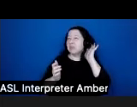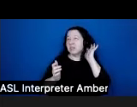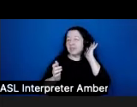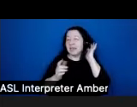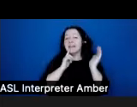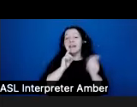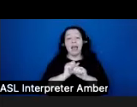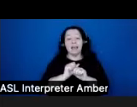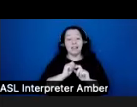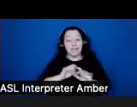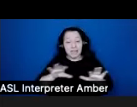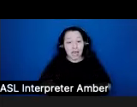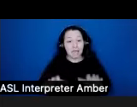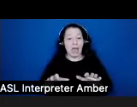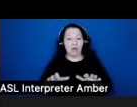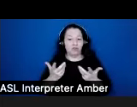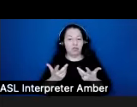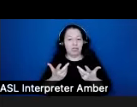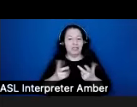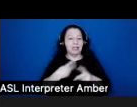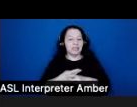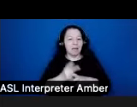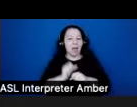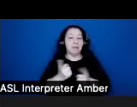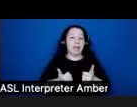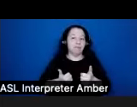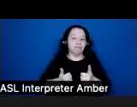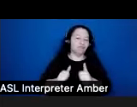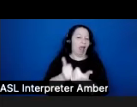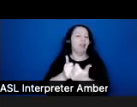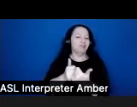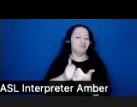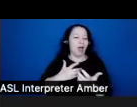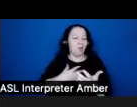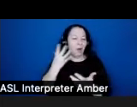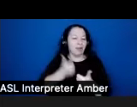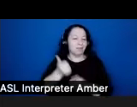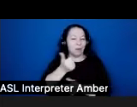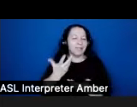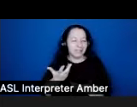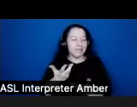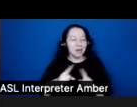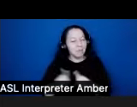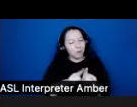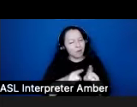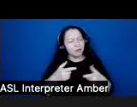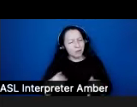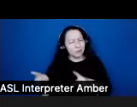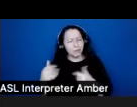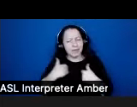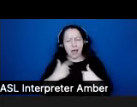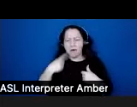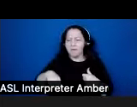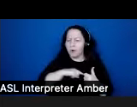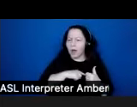actively engaging in habits that might challenge sort of white supremacy, right? But also that there are opportunities for us